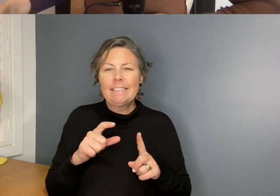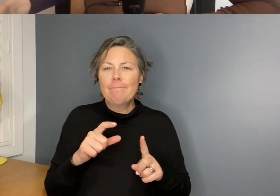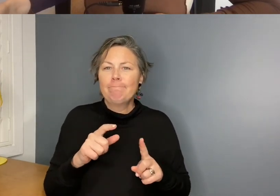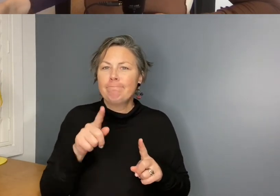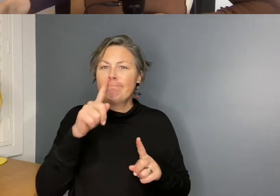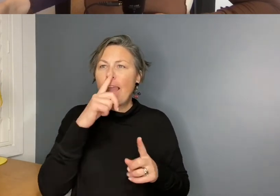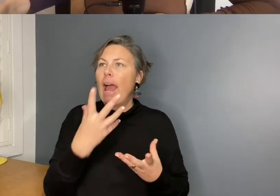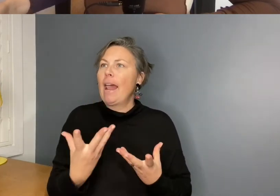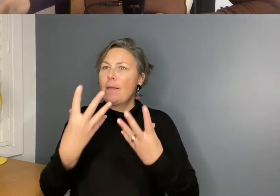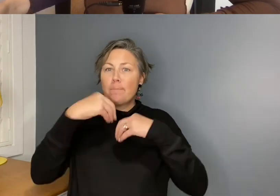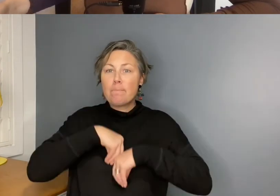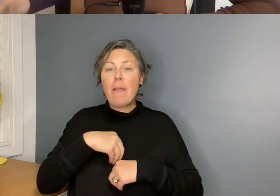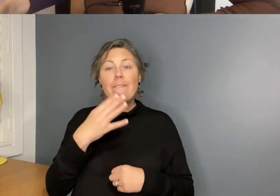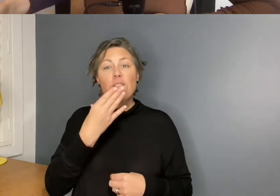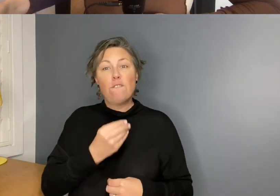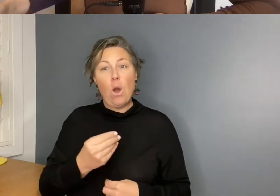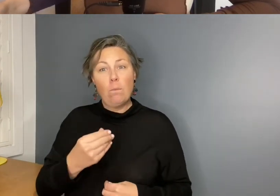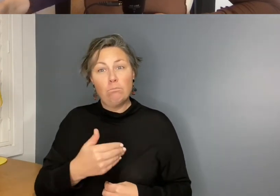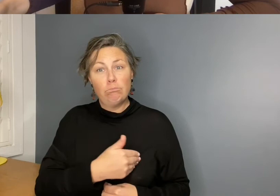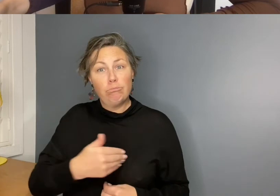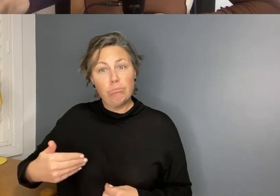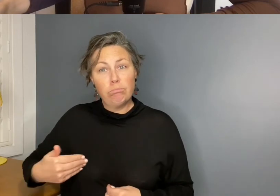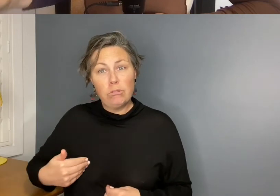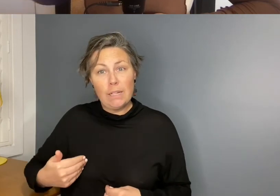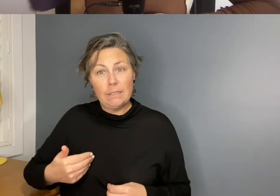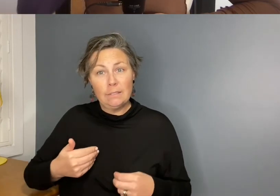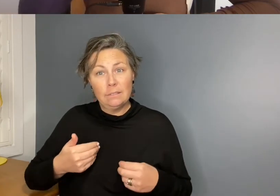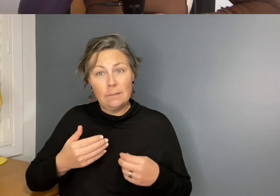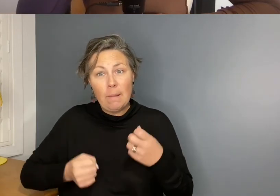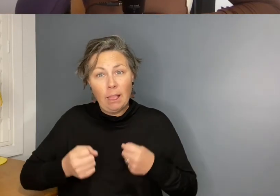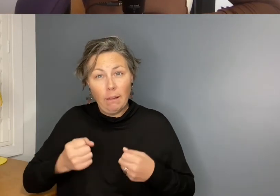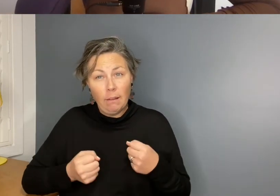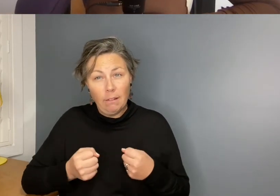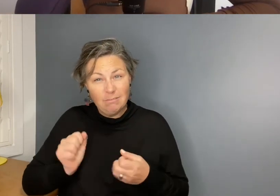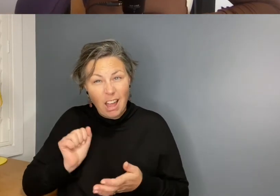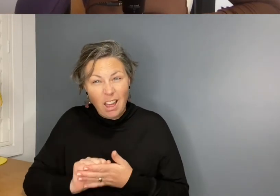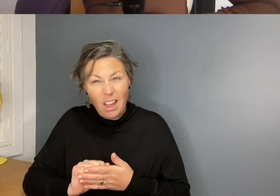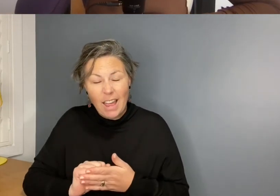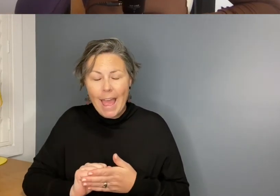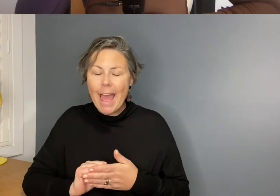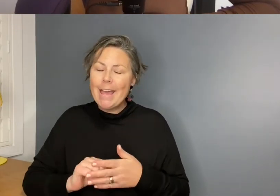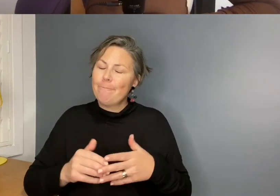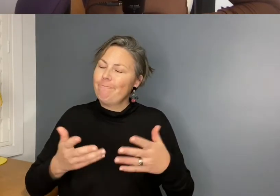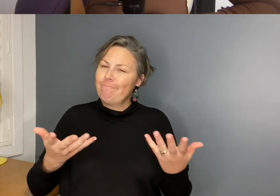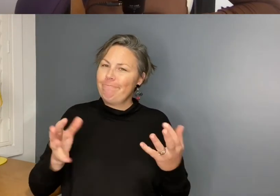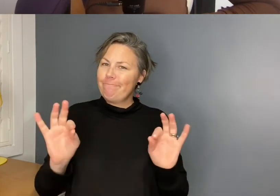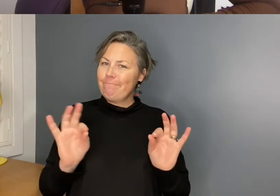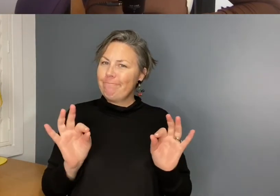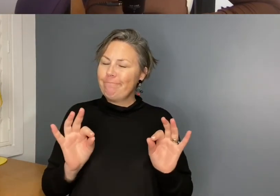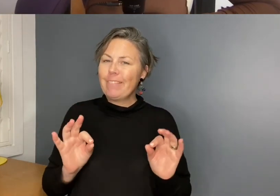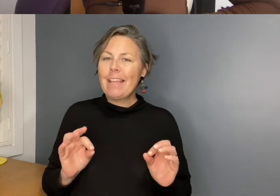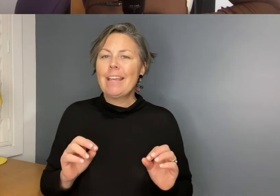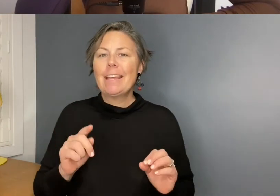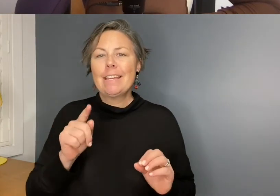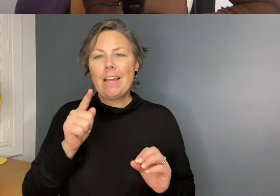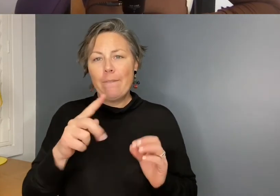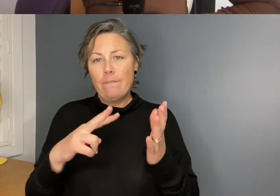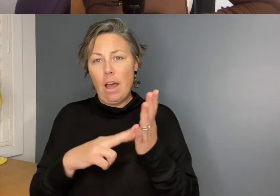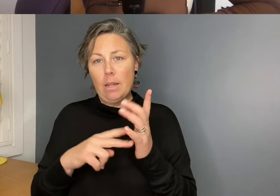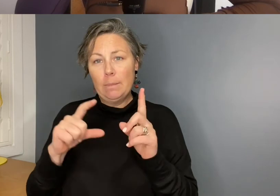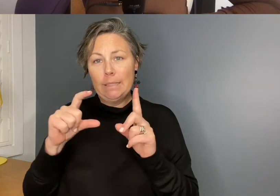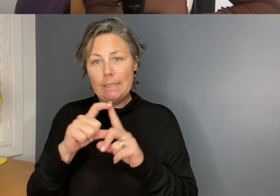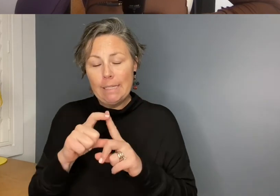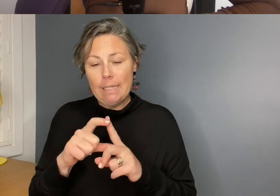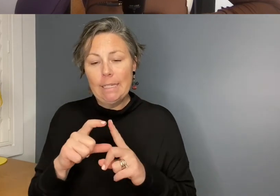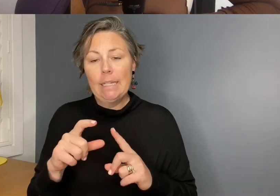absorb from my breast milk. Is that right? Well, it's not exactly. So vitamin D is a fat-soluble nutrient. It needs to be absorbed in